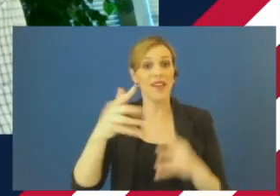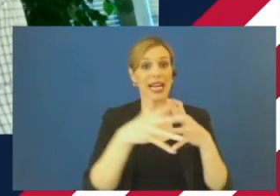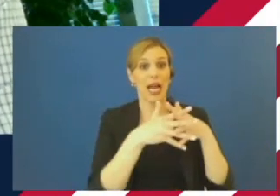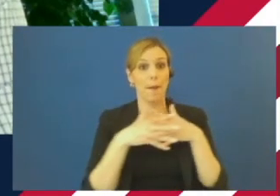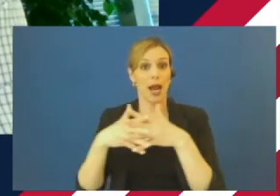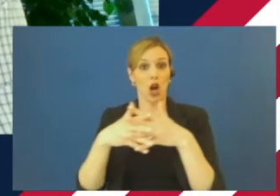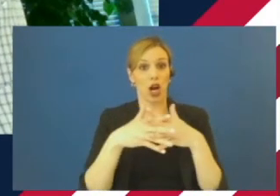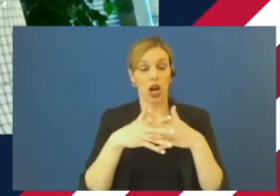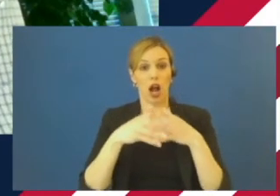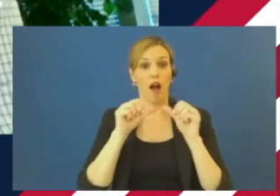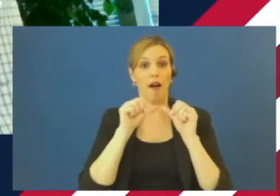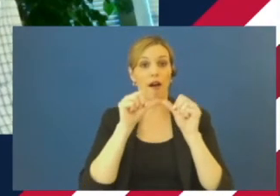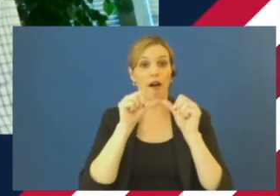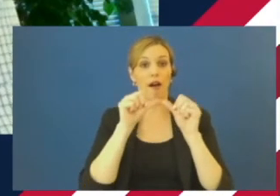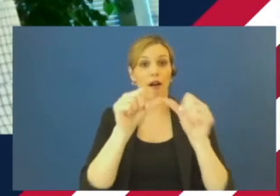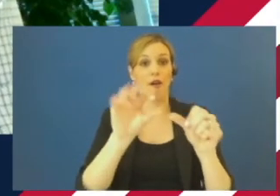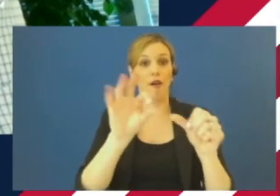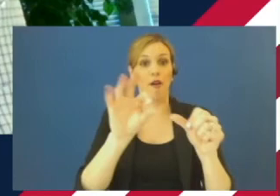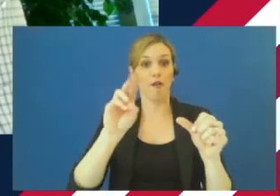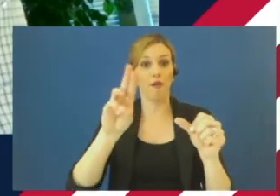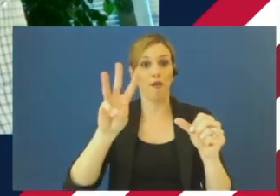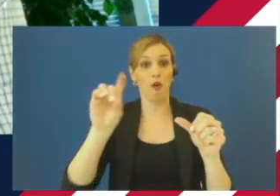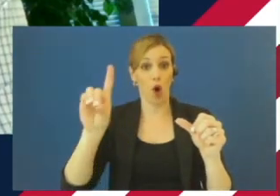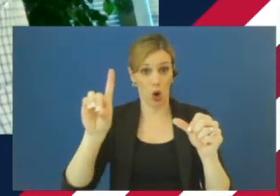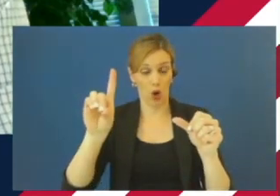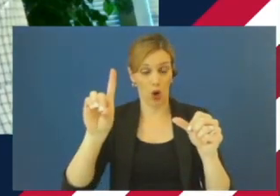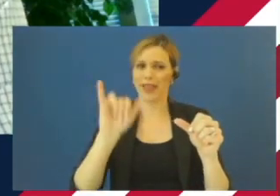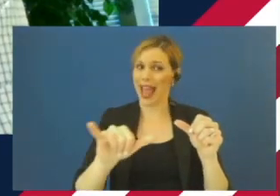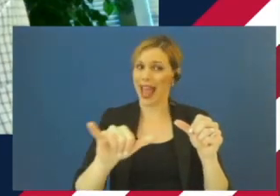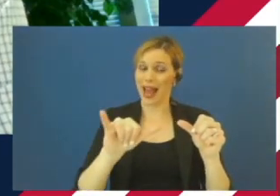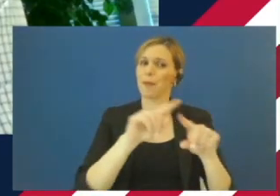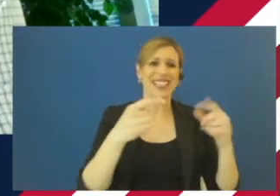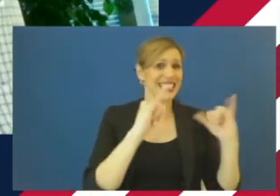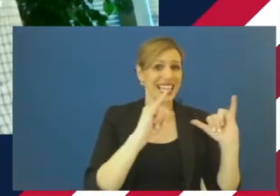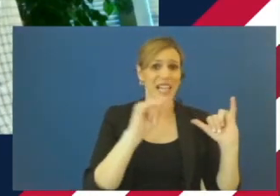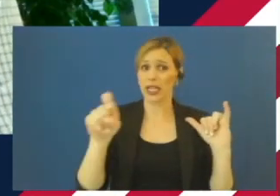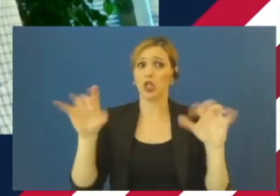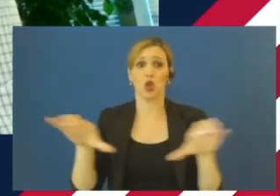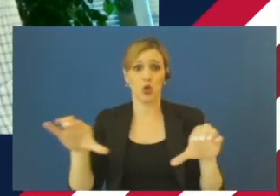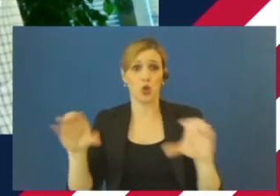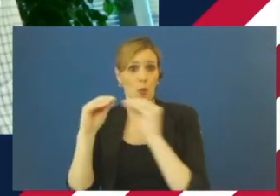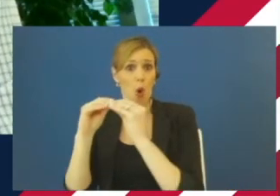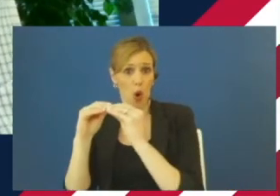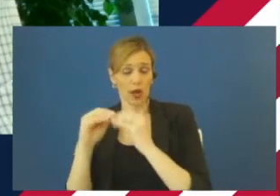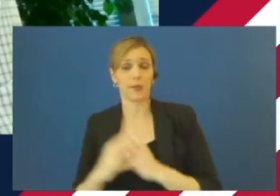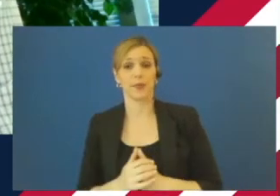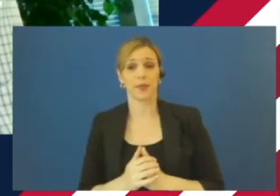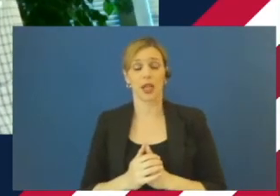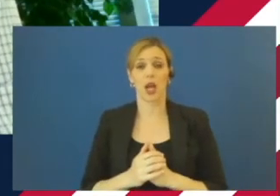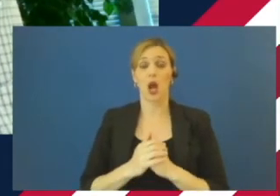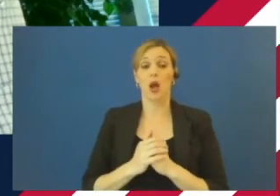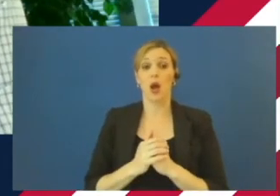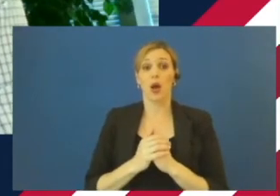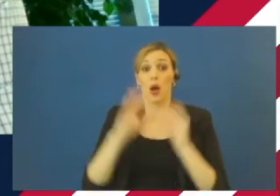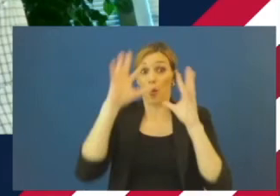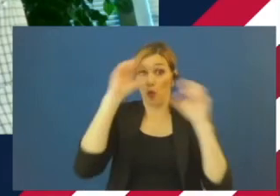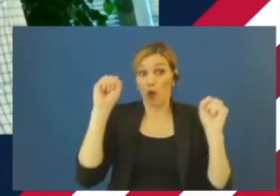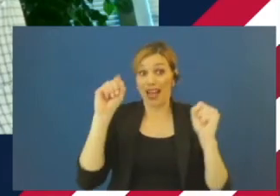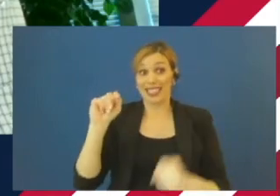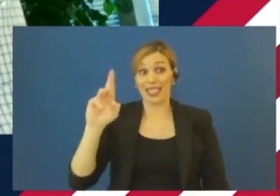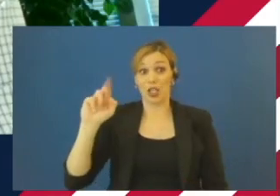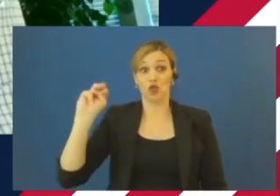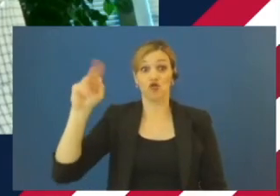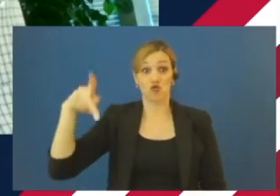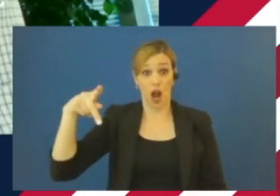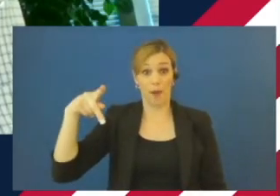done. The Senate still has to take up the bill, and President Trump and all of his failed rhetoric from 4